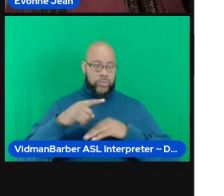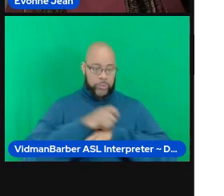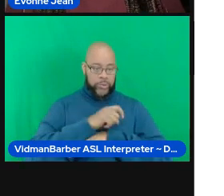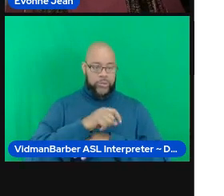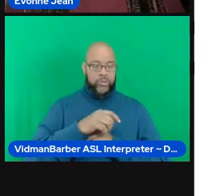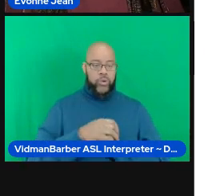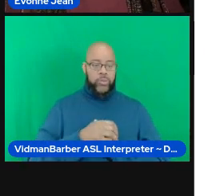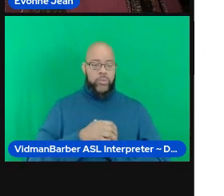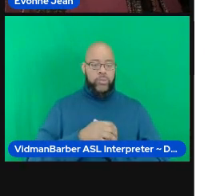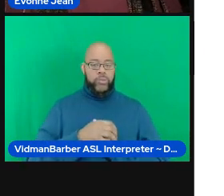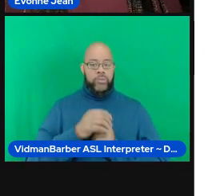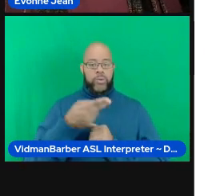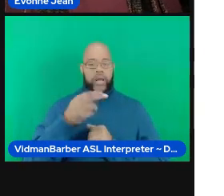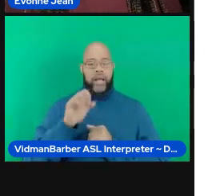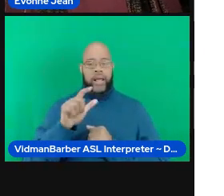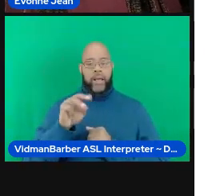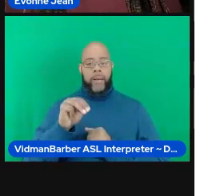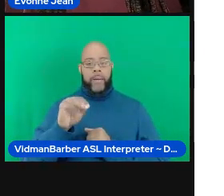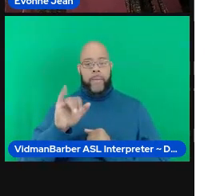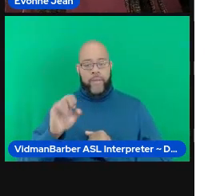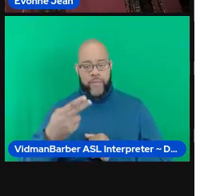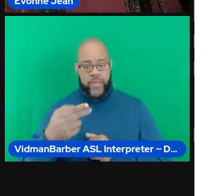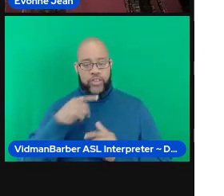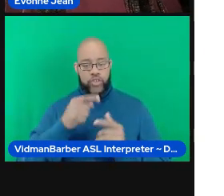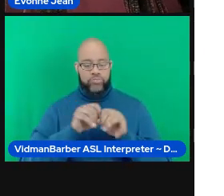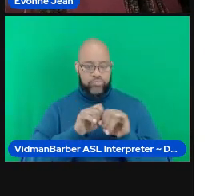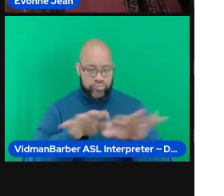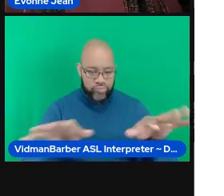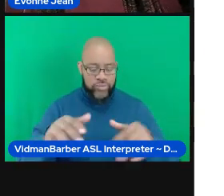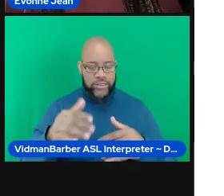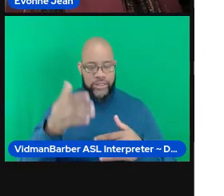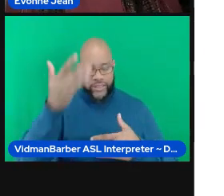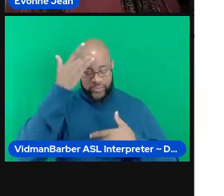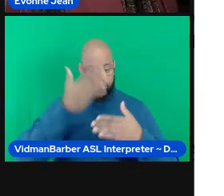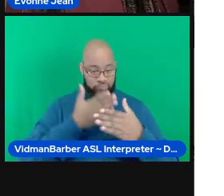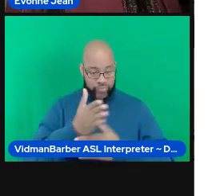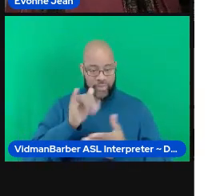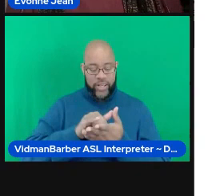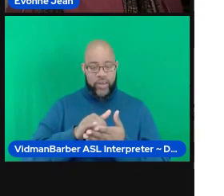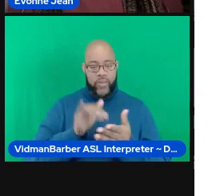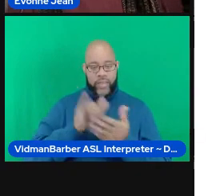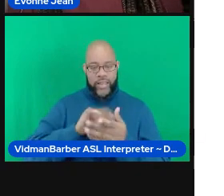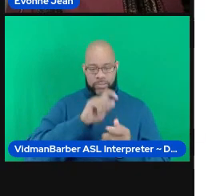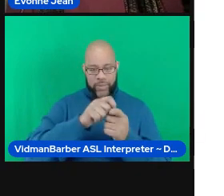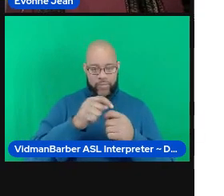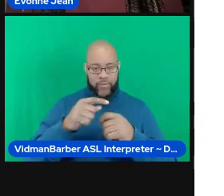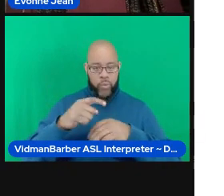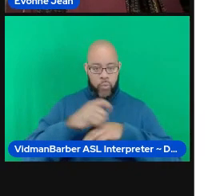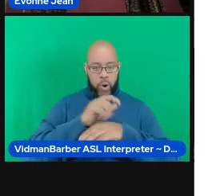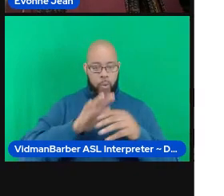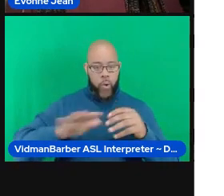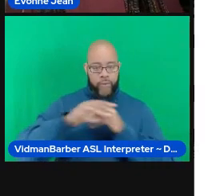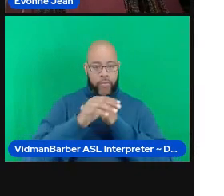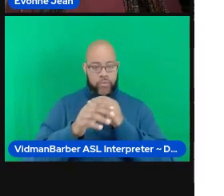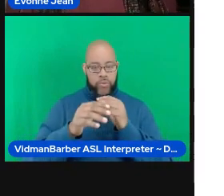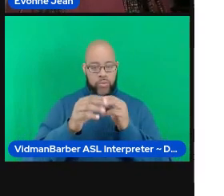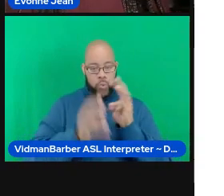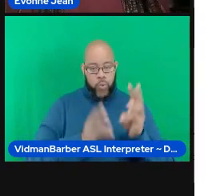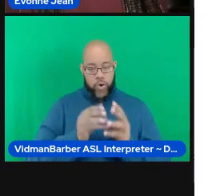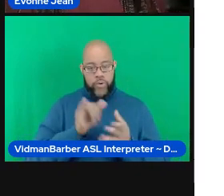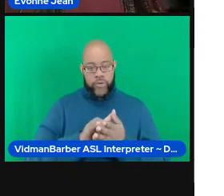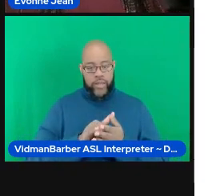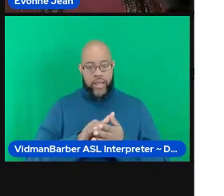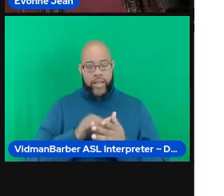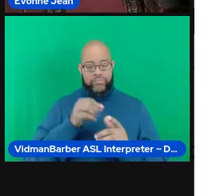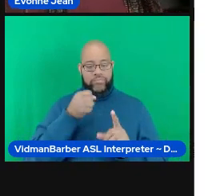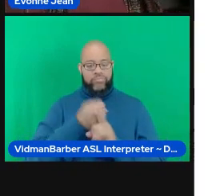or helminth, and this slide shows the prevalence of infections by this particular worm across the globe. And helminths infect over a third of the